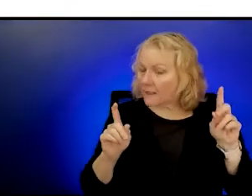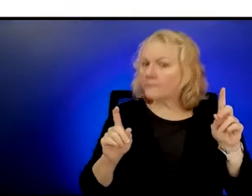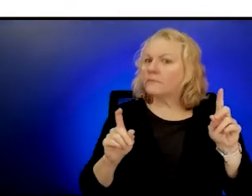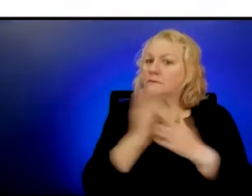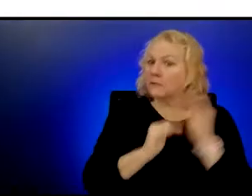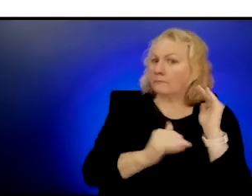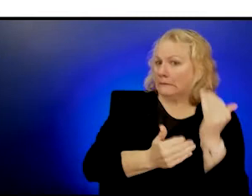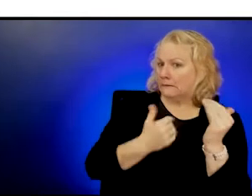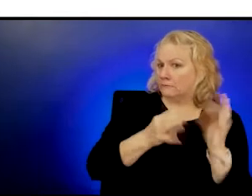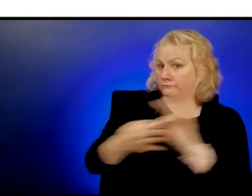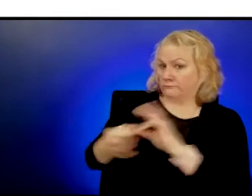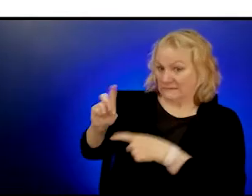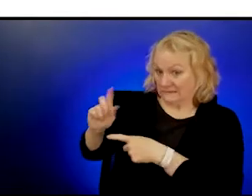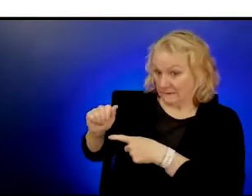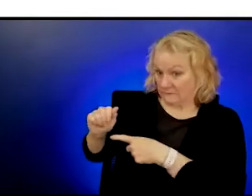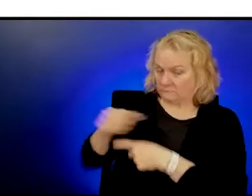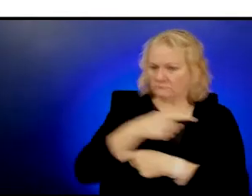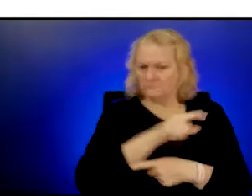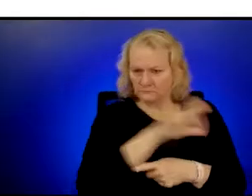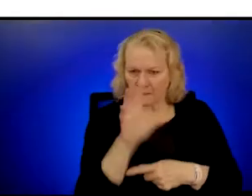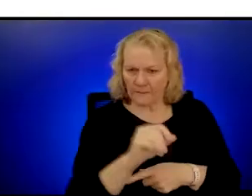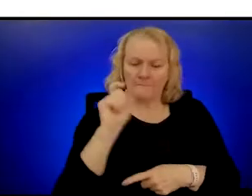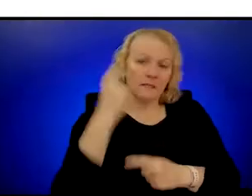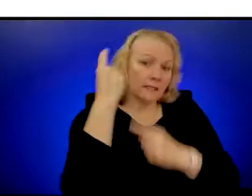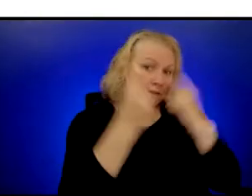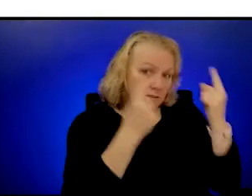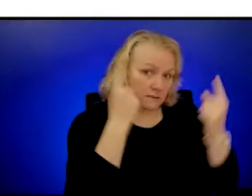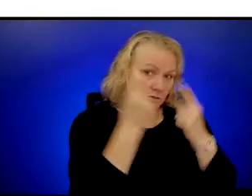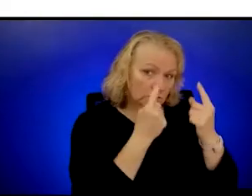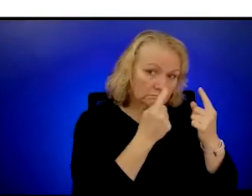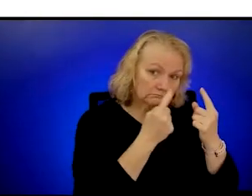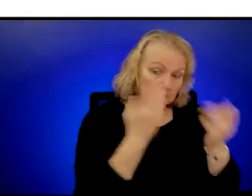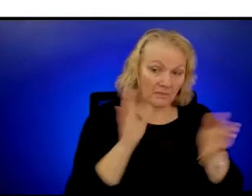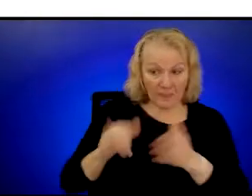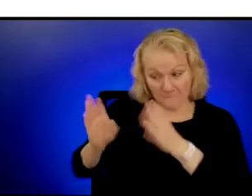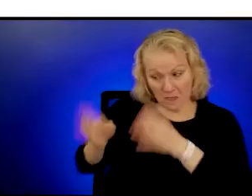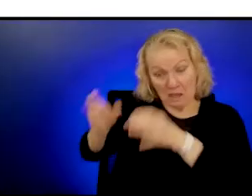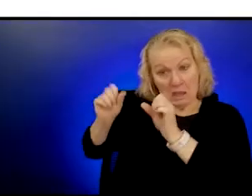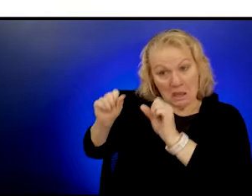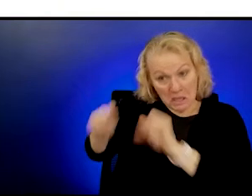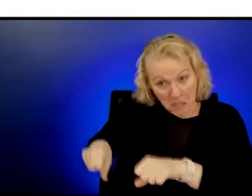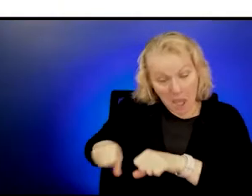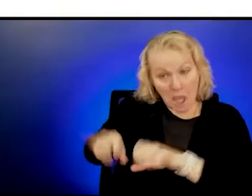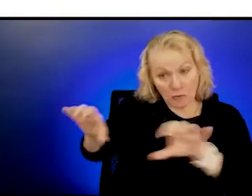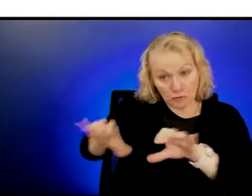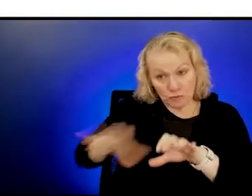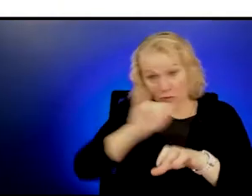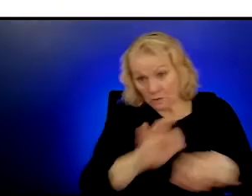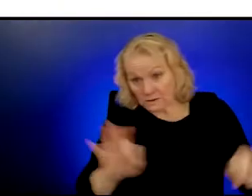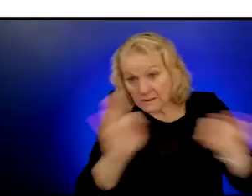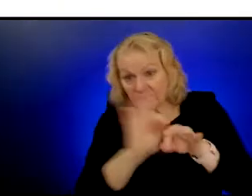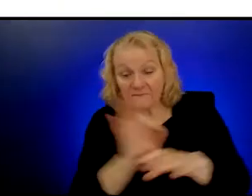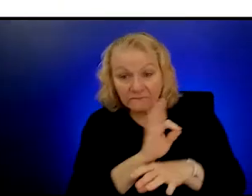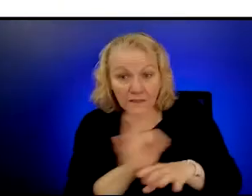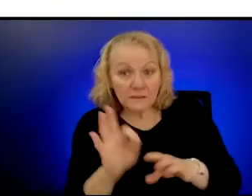by a disability, the employer must consider whether the individual could perform these essential job functions with